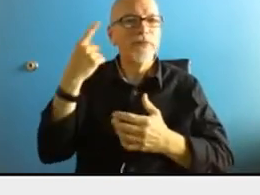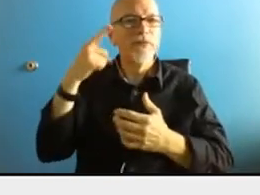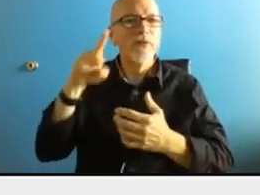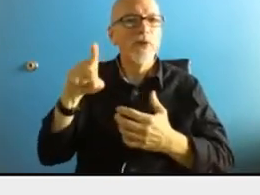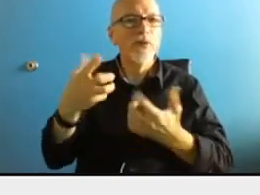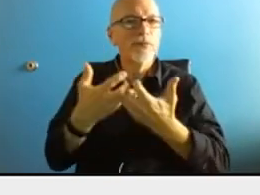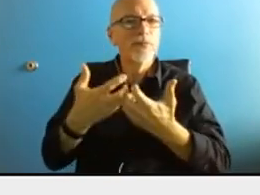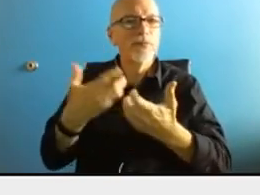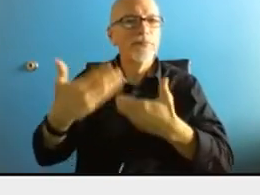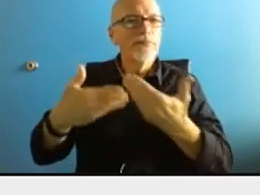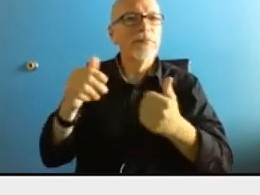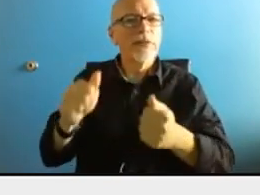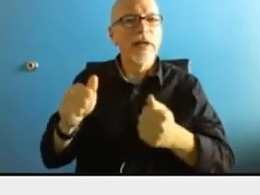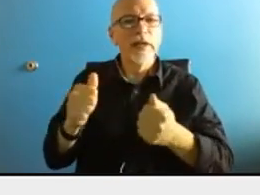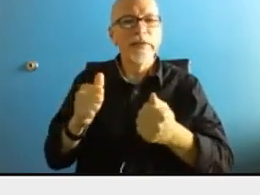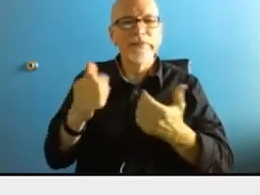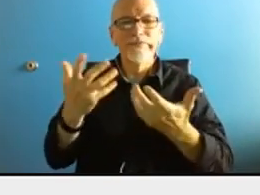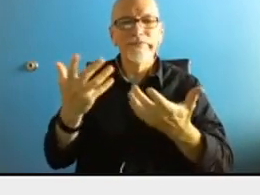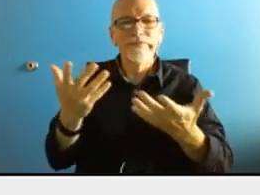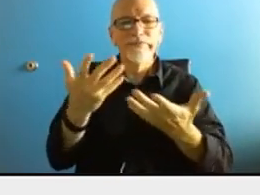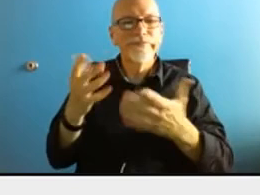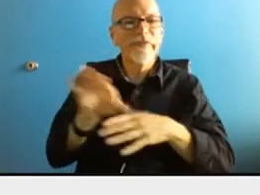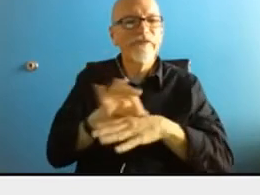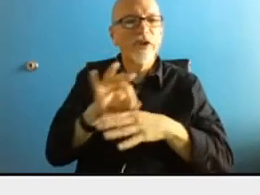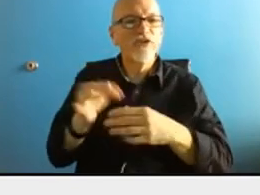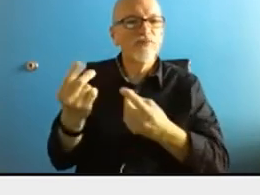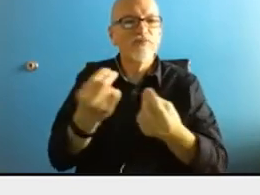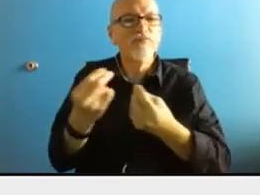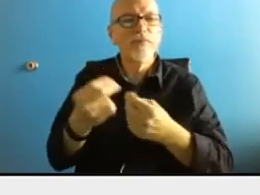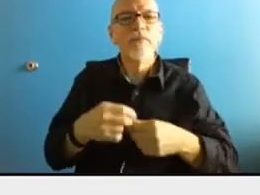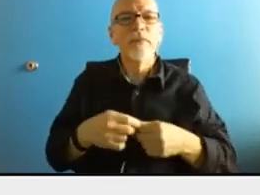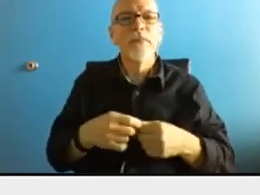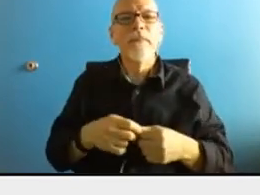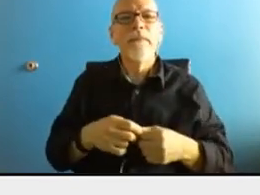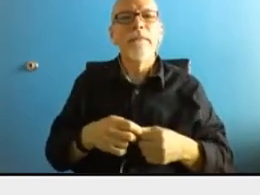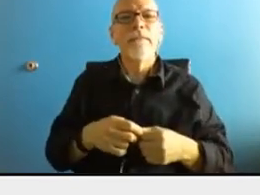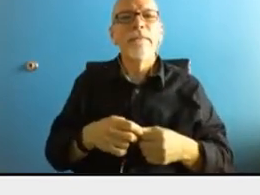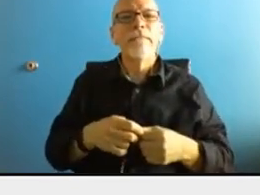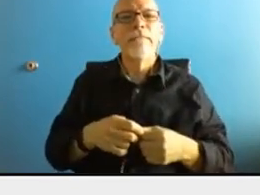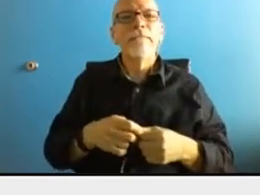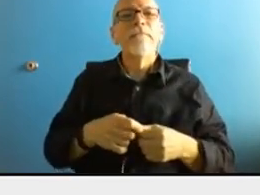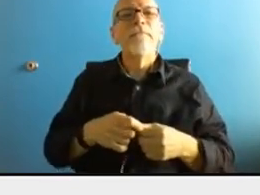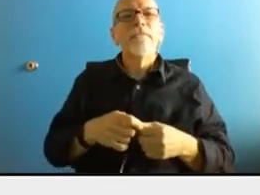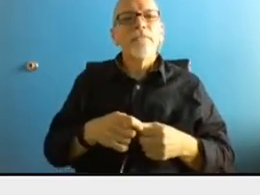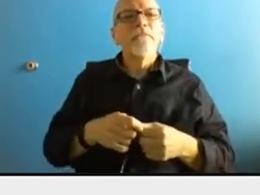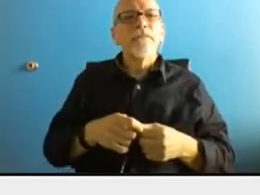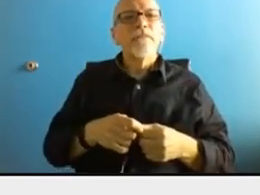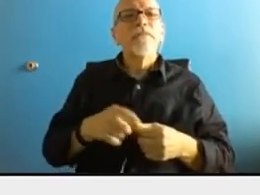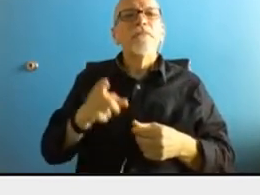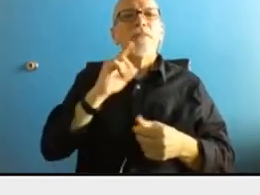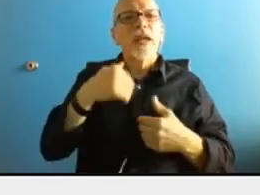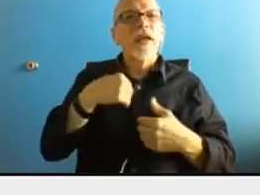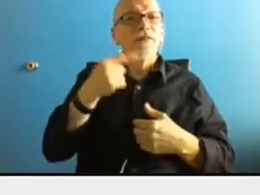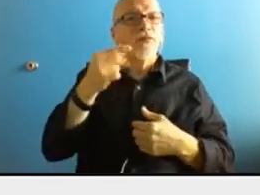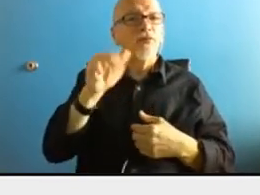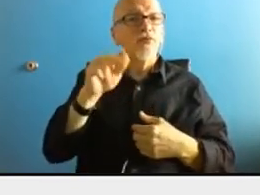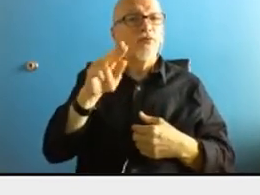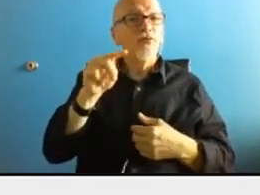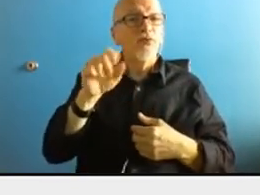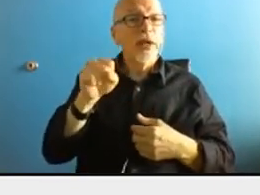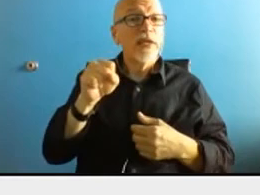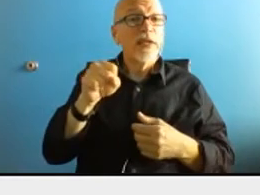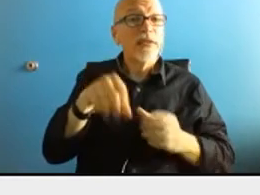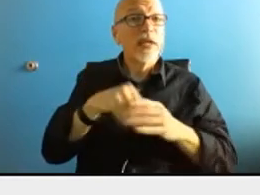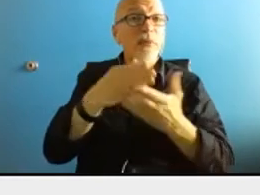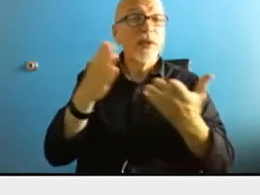be able to function. There are grants that you can